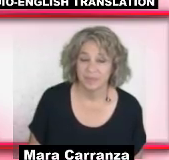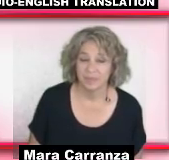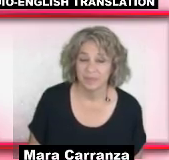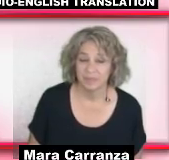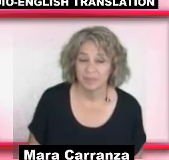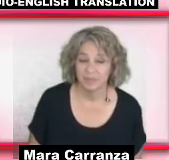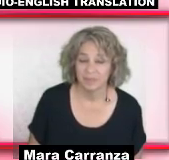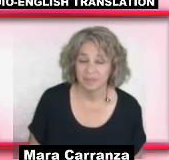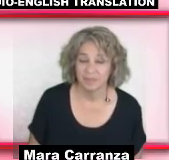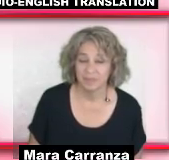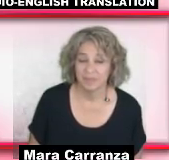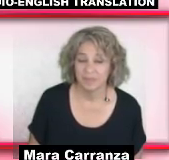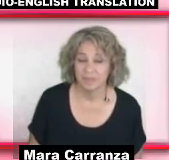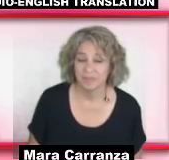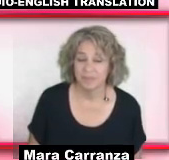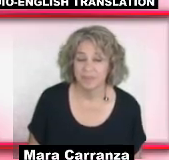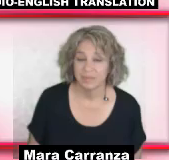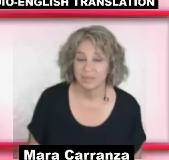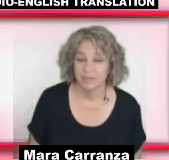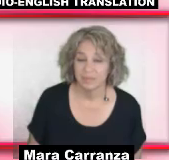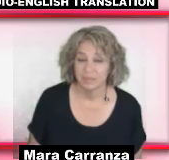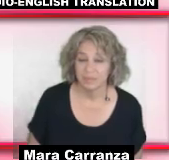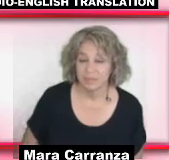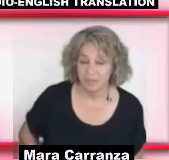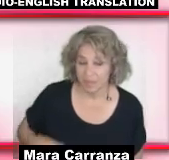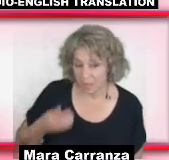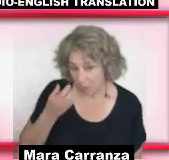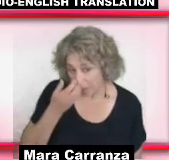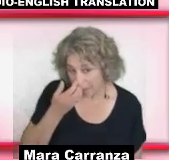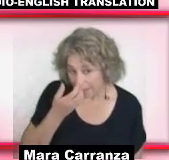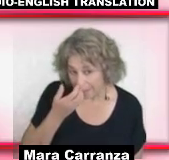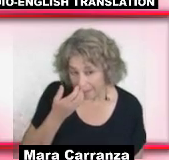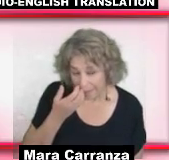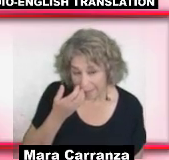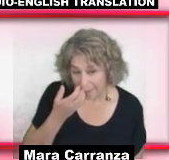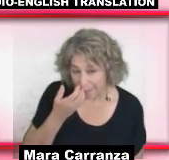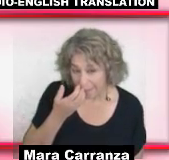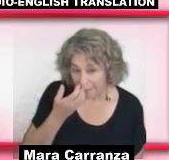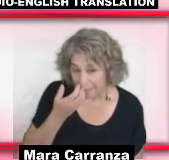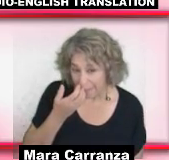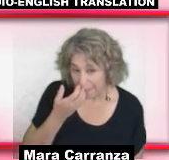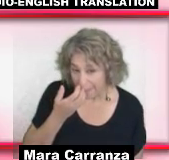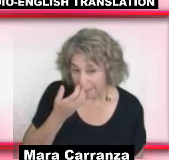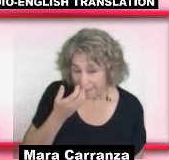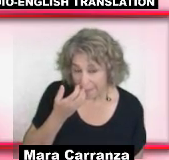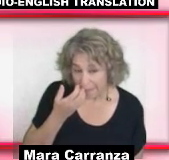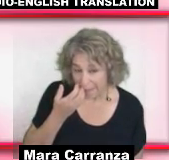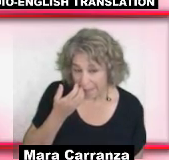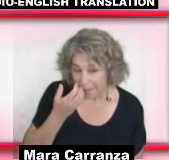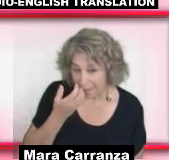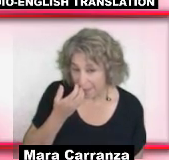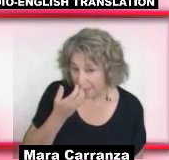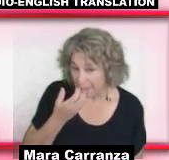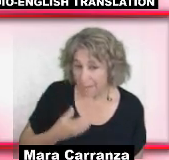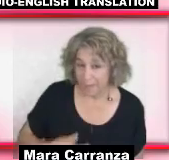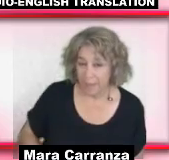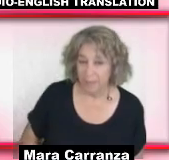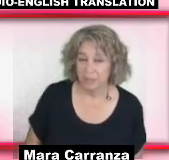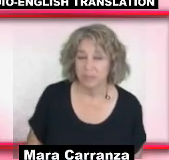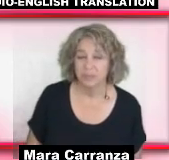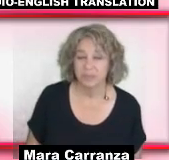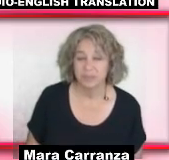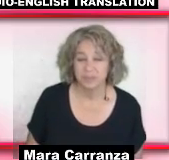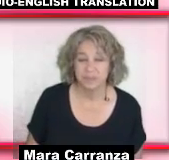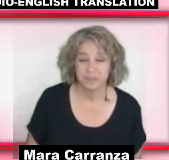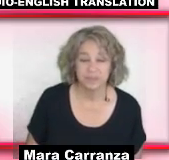hay muchos problemas. De Nayarit, señor. Comentó usted. También si estamos... quieren, me parece también, Señor René